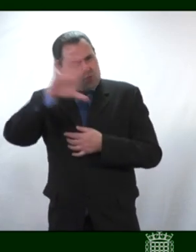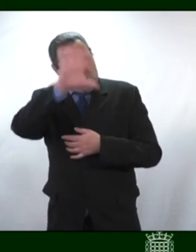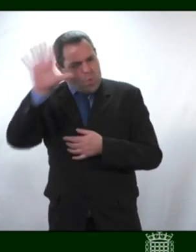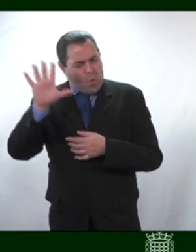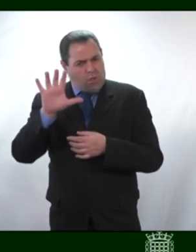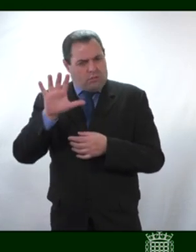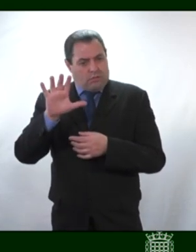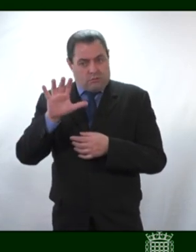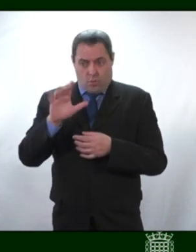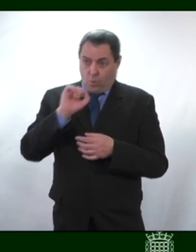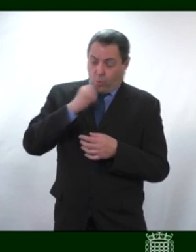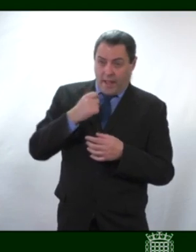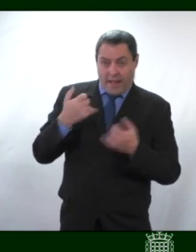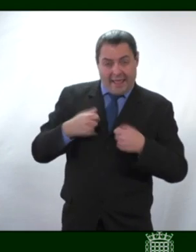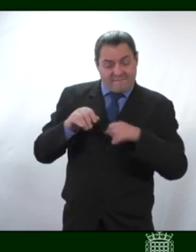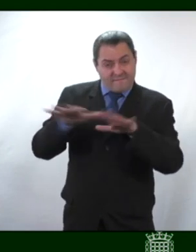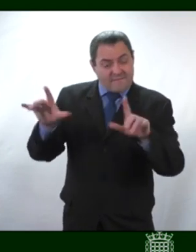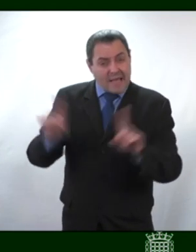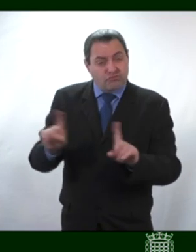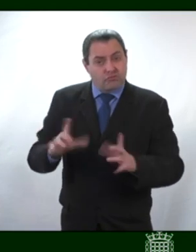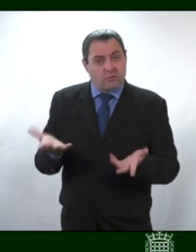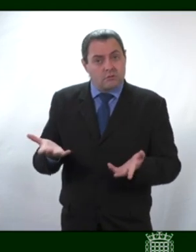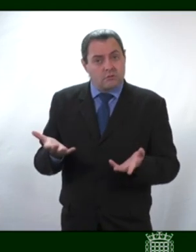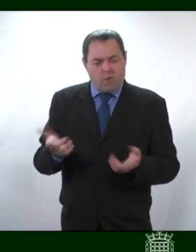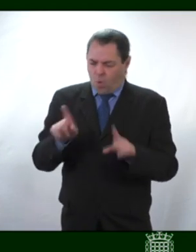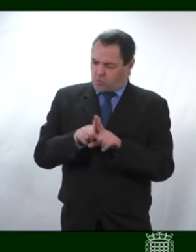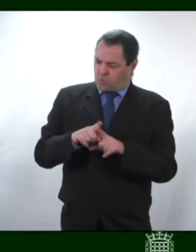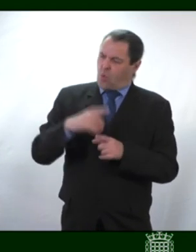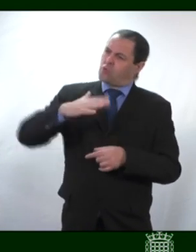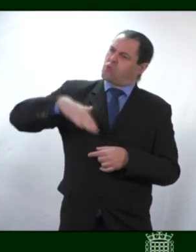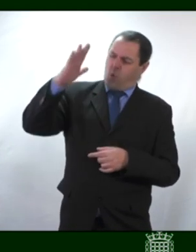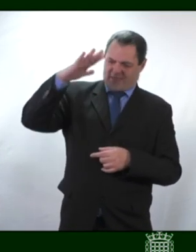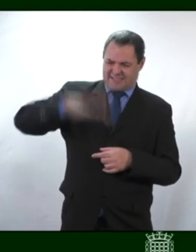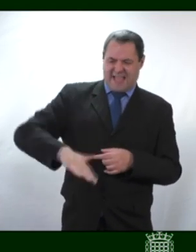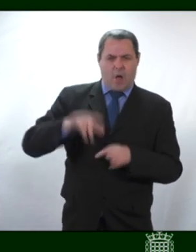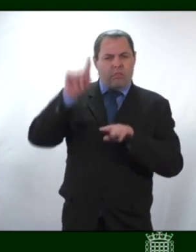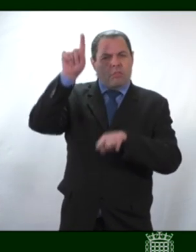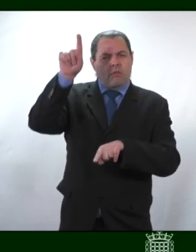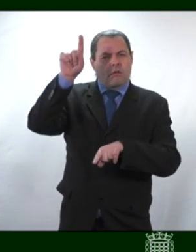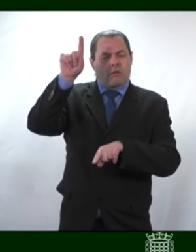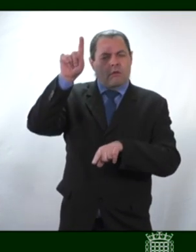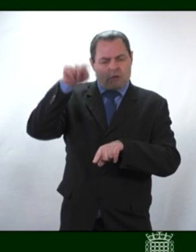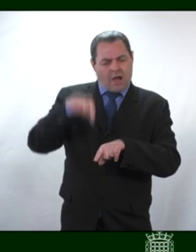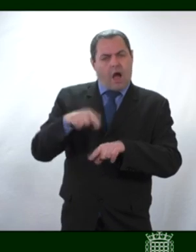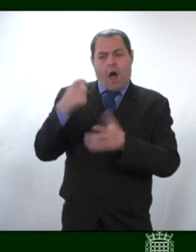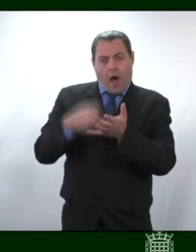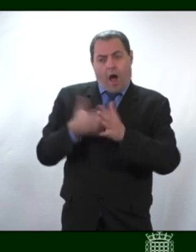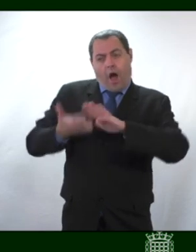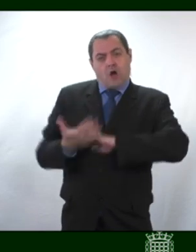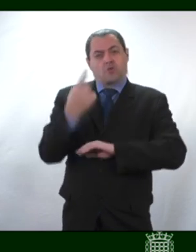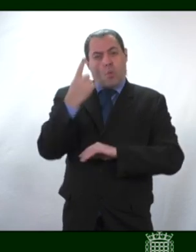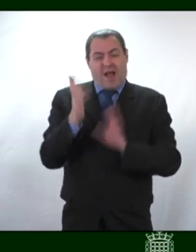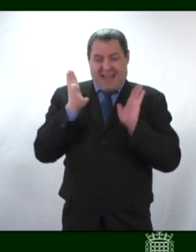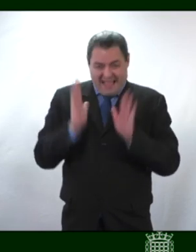infection rates in the south? Because he knows to bring R below 1, further measures will be